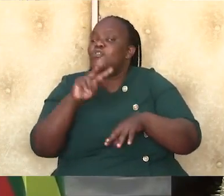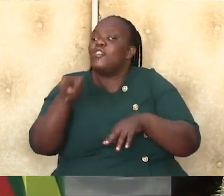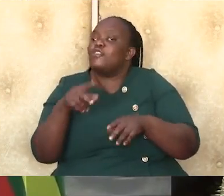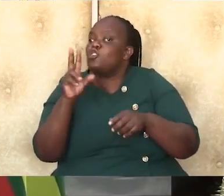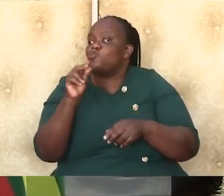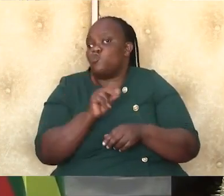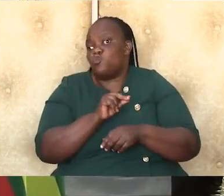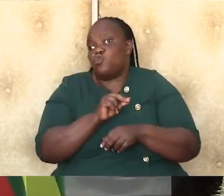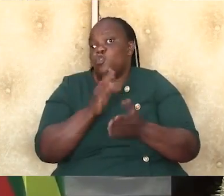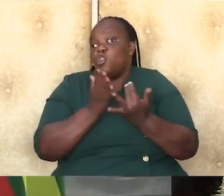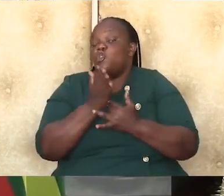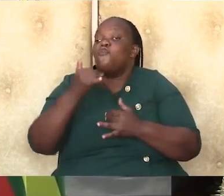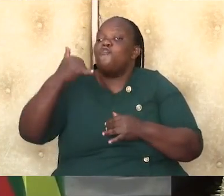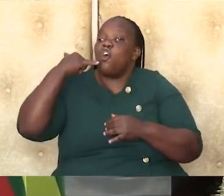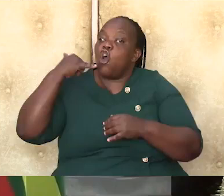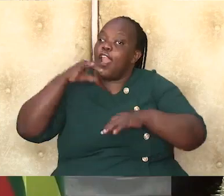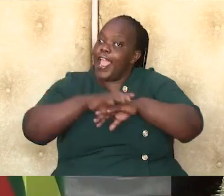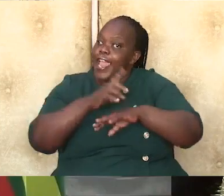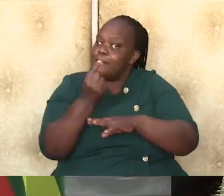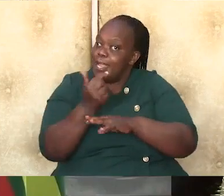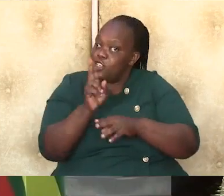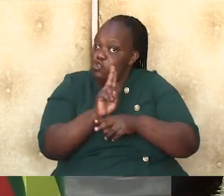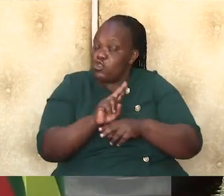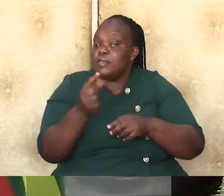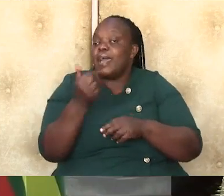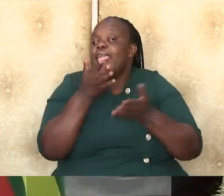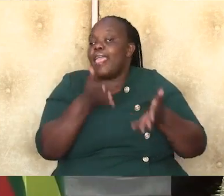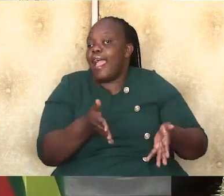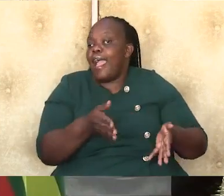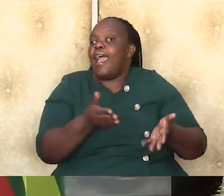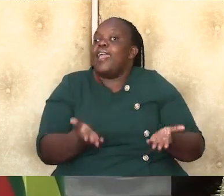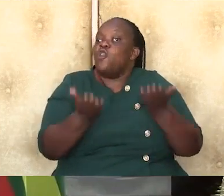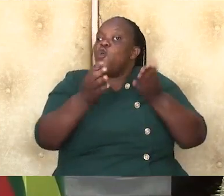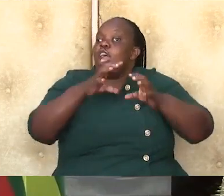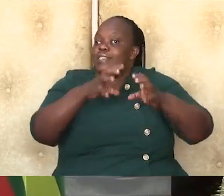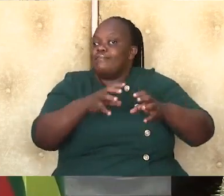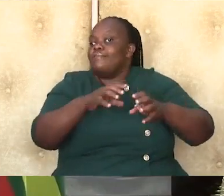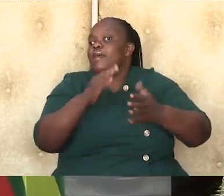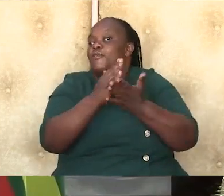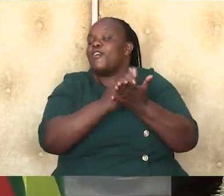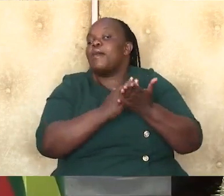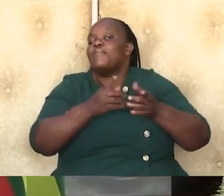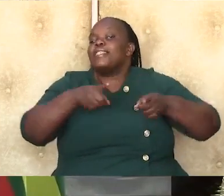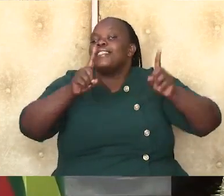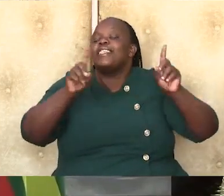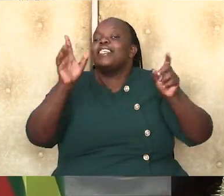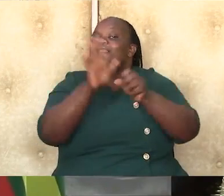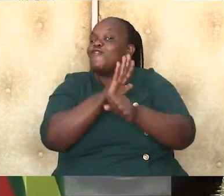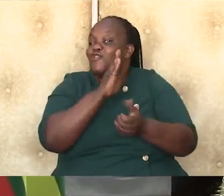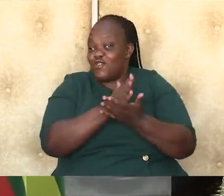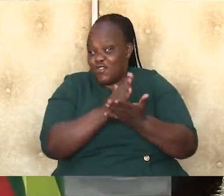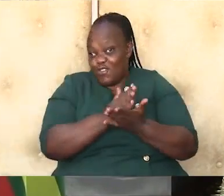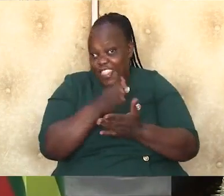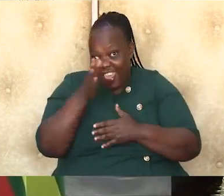No. Through the phone, you get the money and then you can use it locally. Inua Jamii Programme has been extremely successful. And